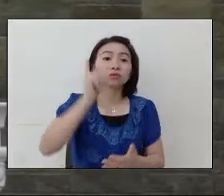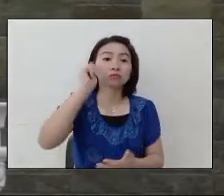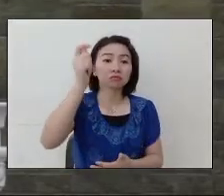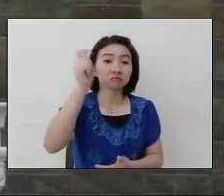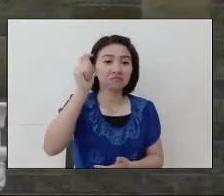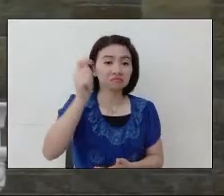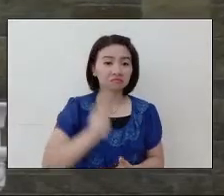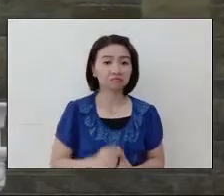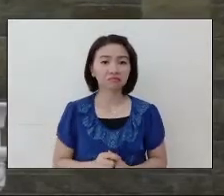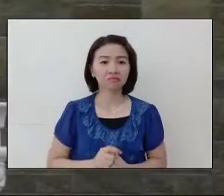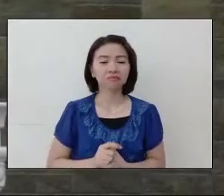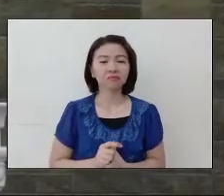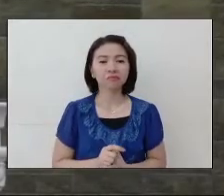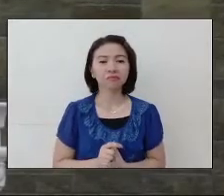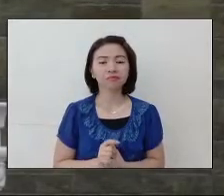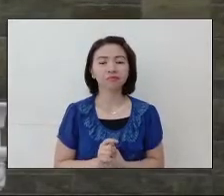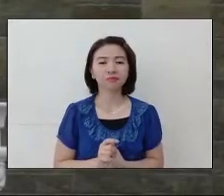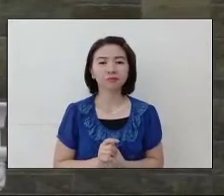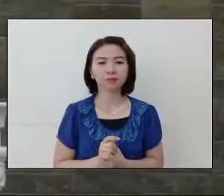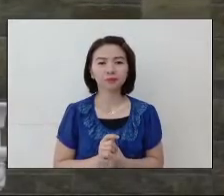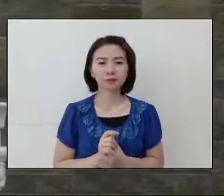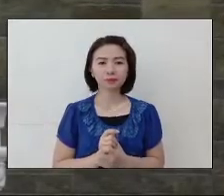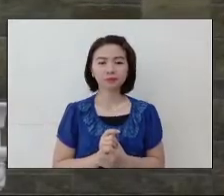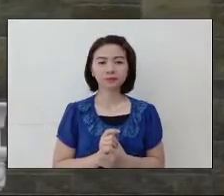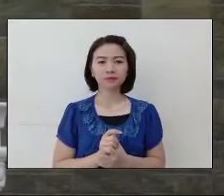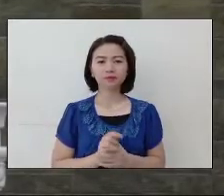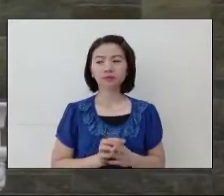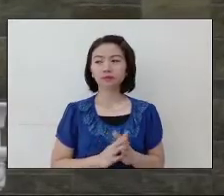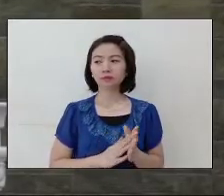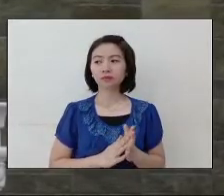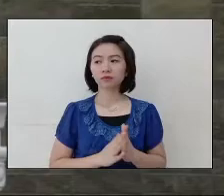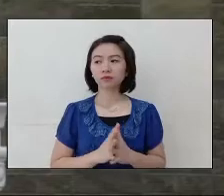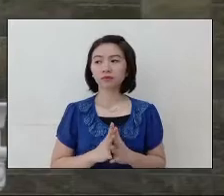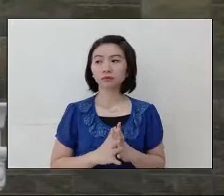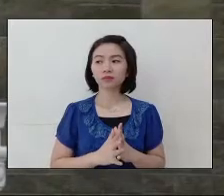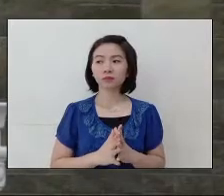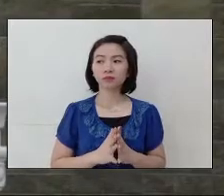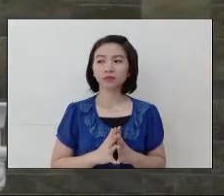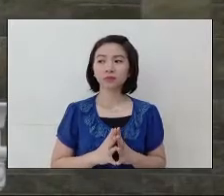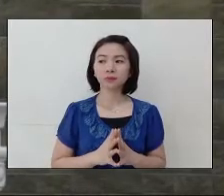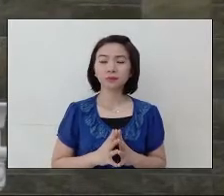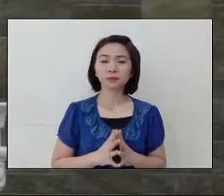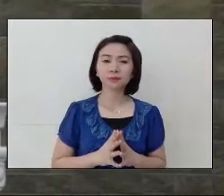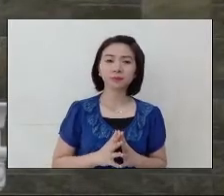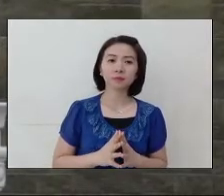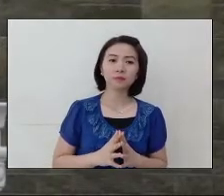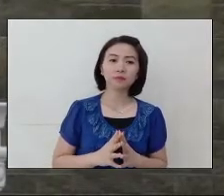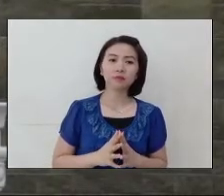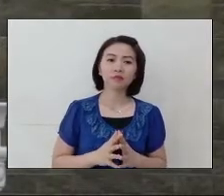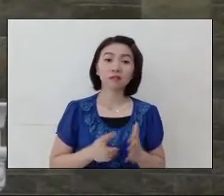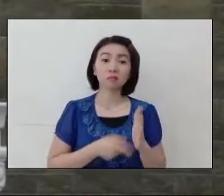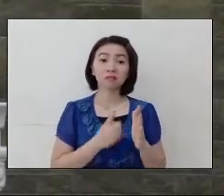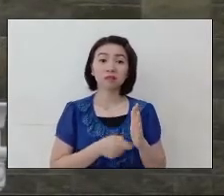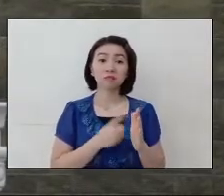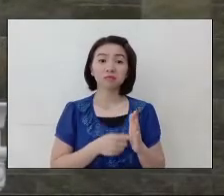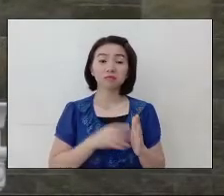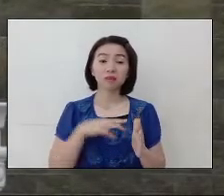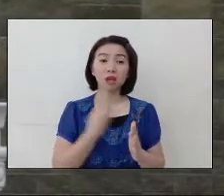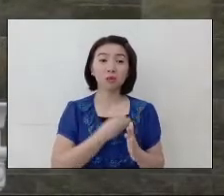Or sometimes, kapatid, hindi sa walang good report. Hindi na tumatanggap ng good report.